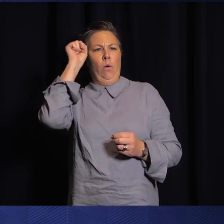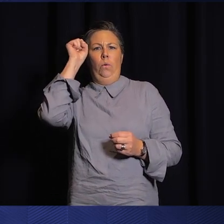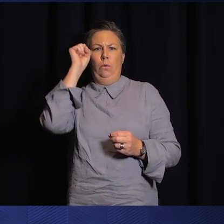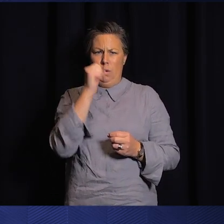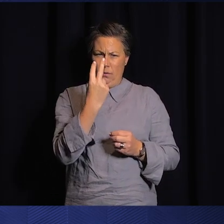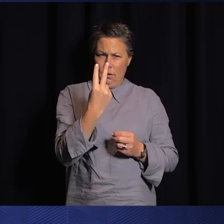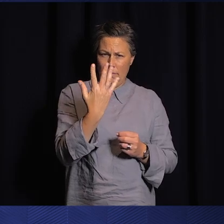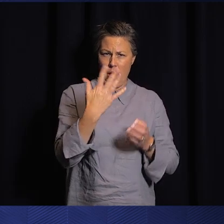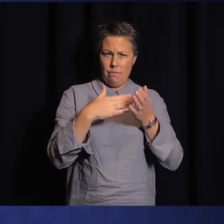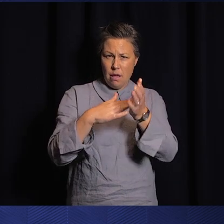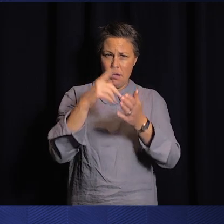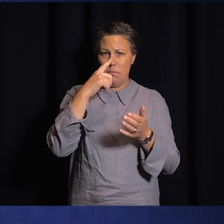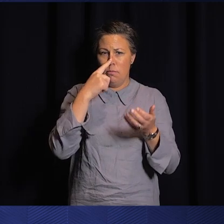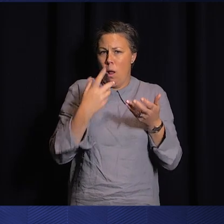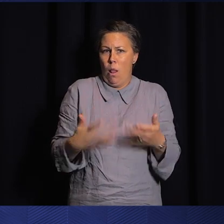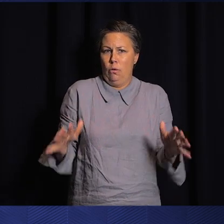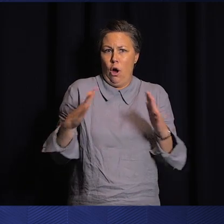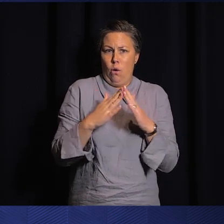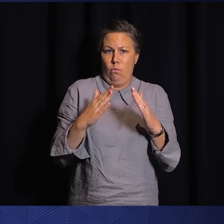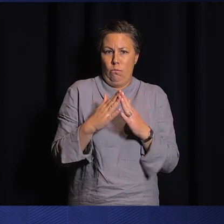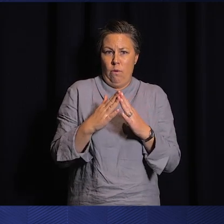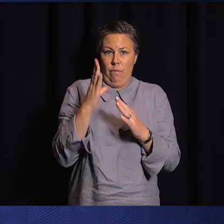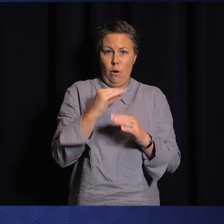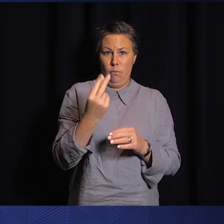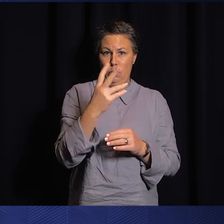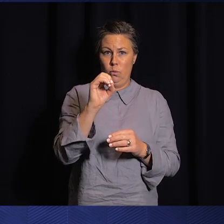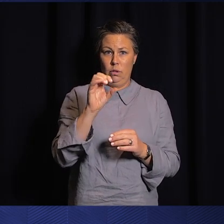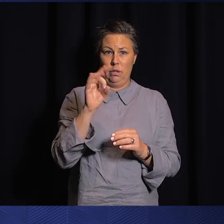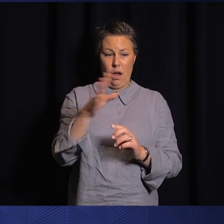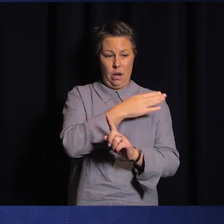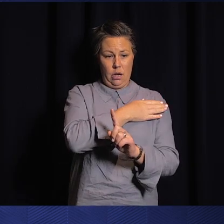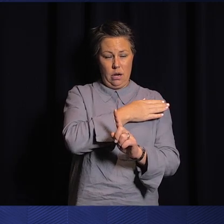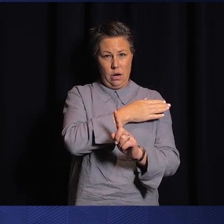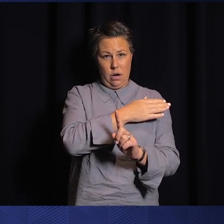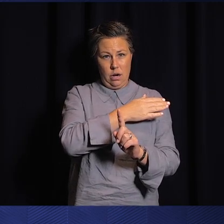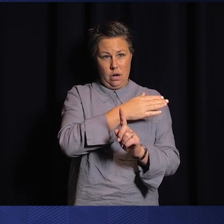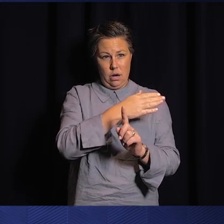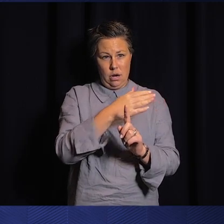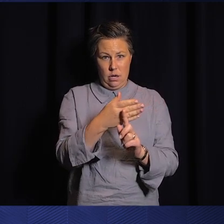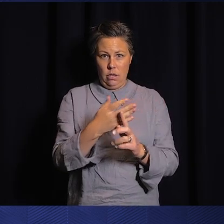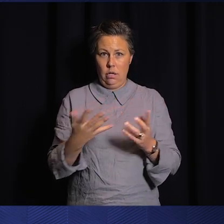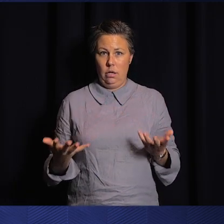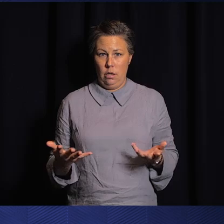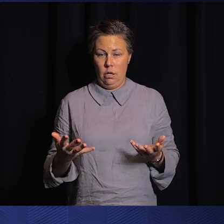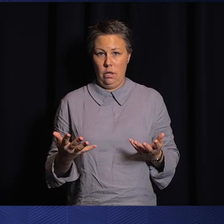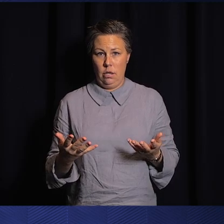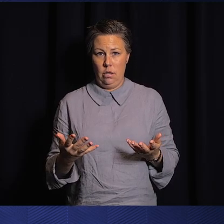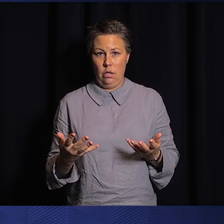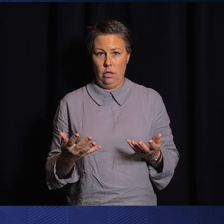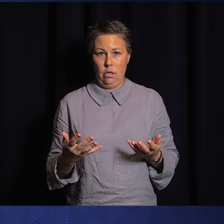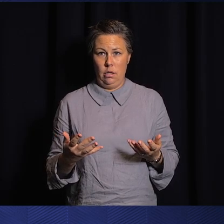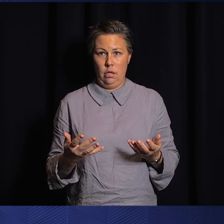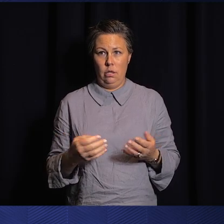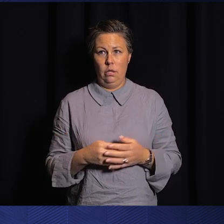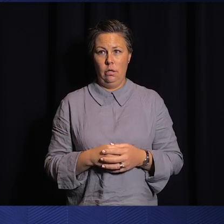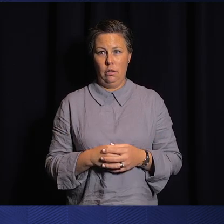225 million people displaced since 2010, or 225 million displacements, because the same people can